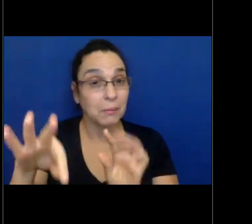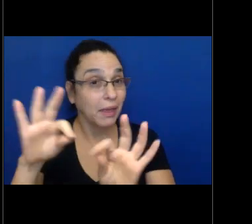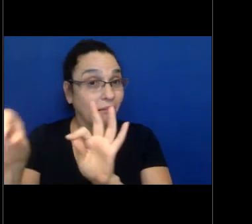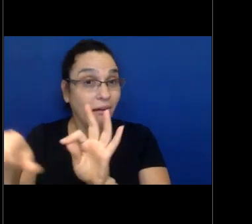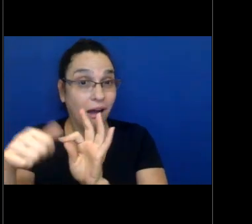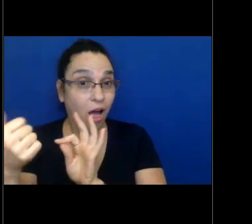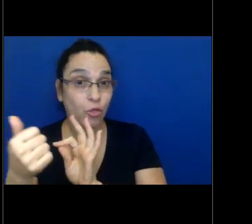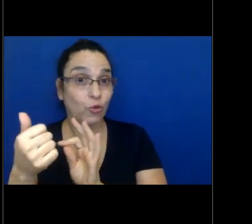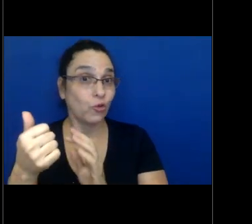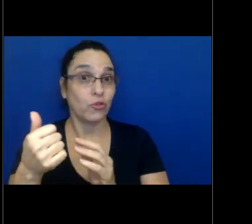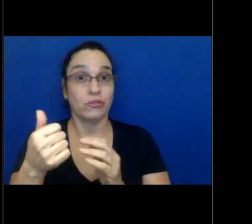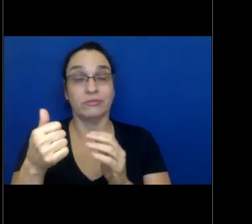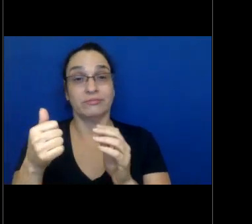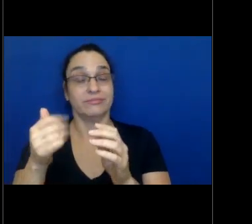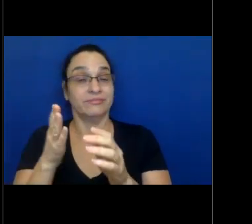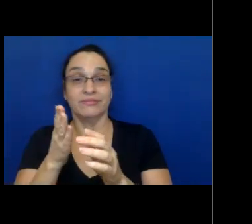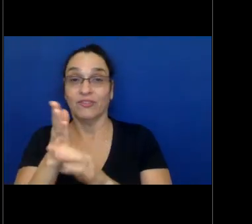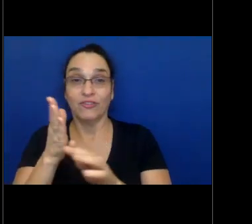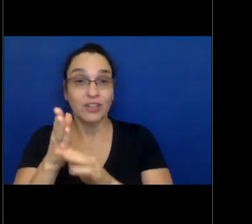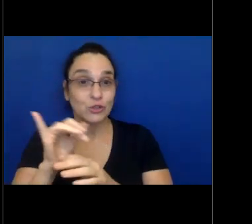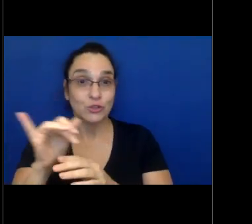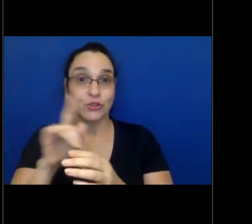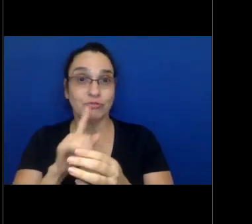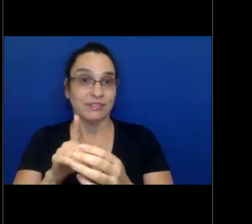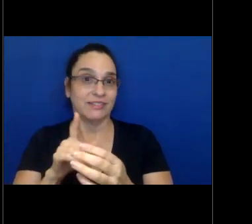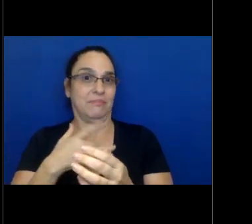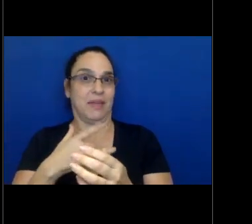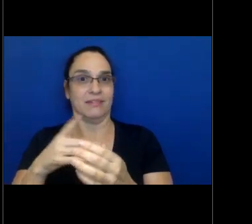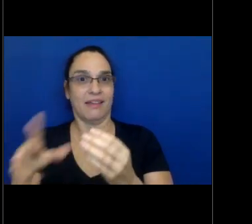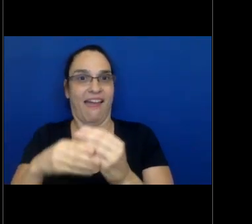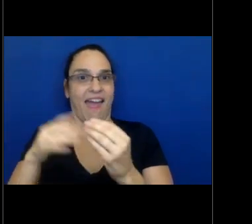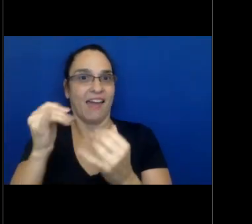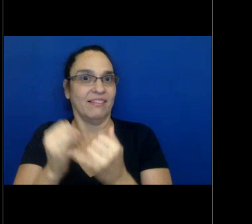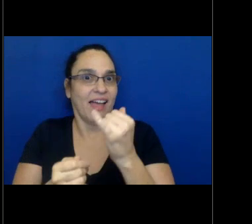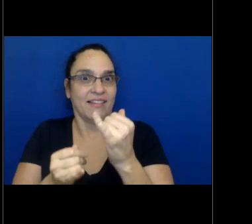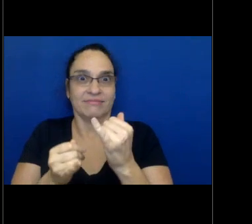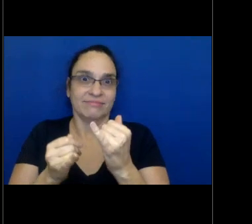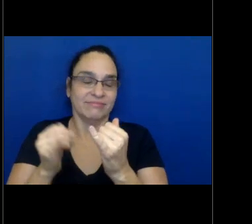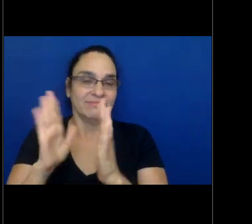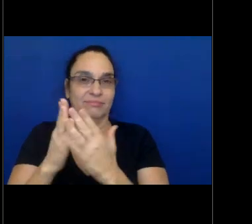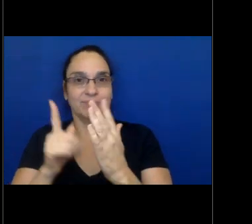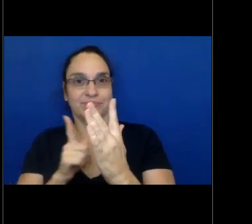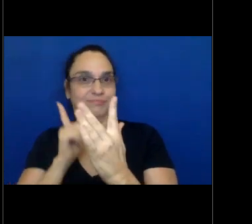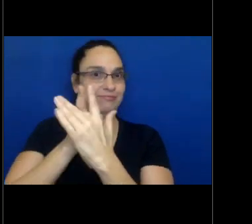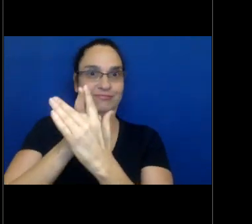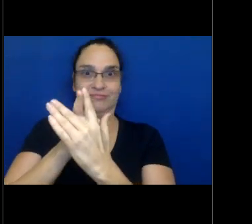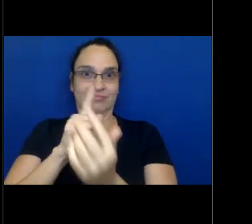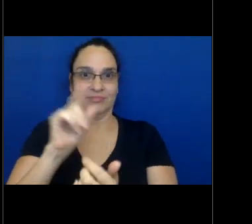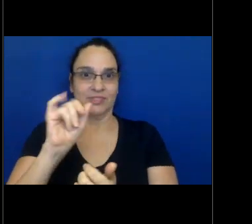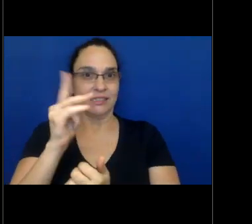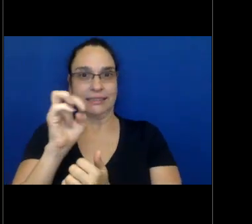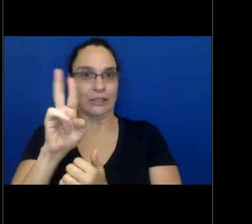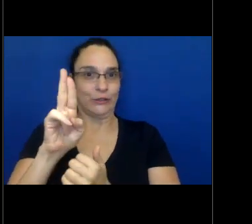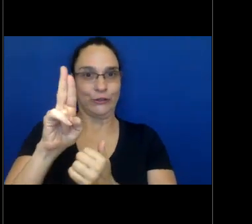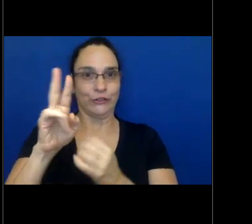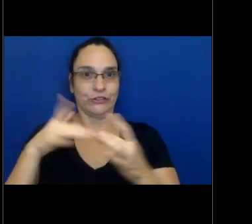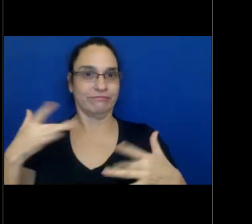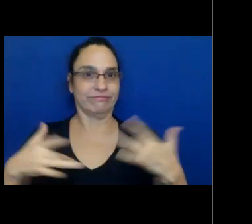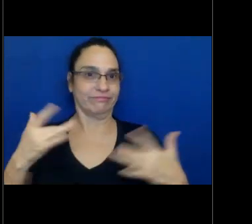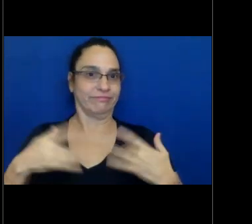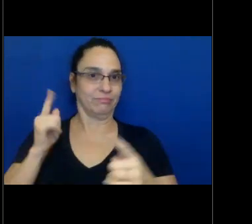zingers in his papers. And finally, I would add Bill LeBeau, my